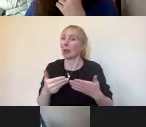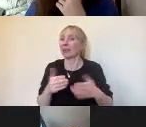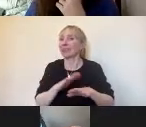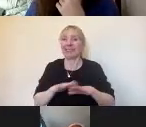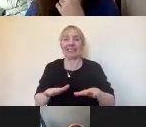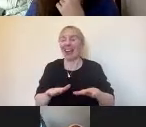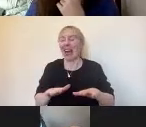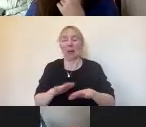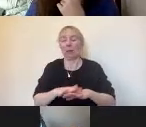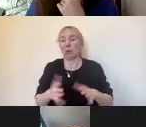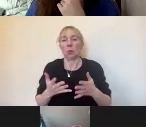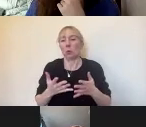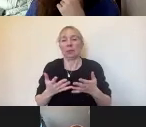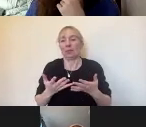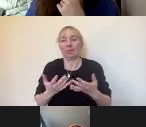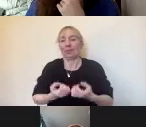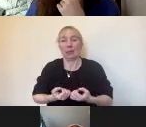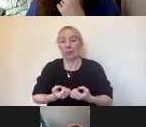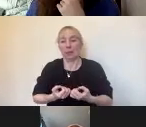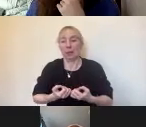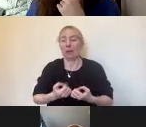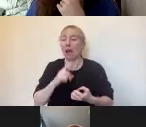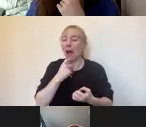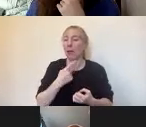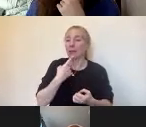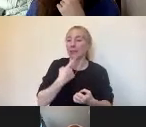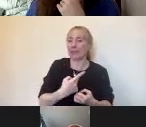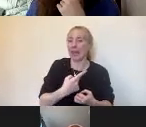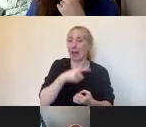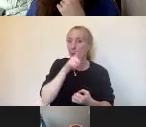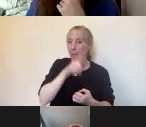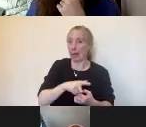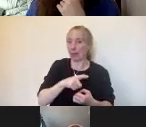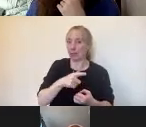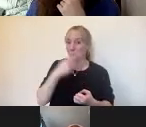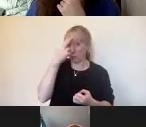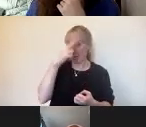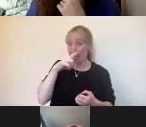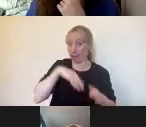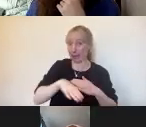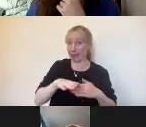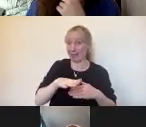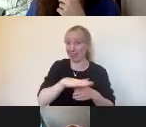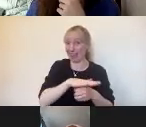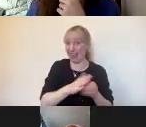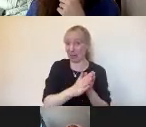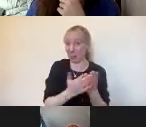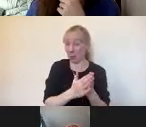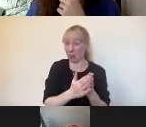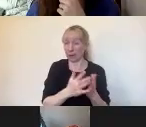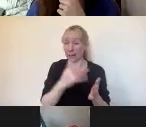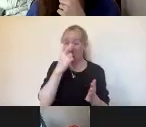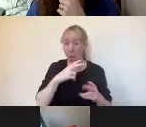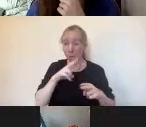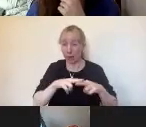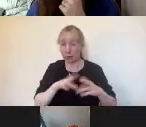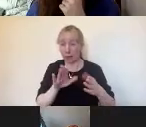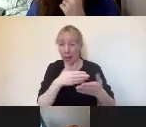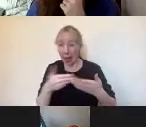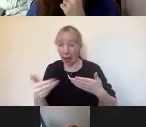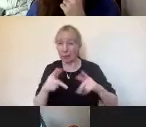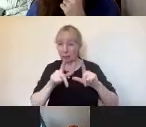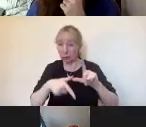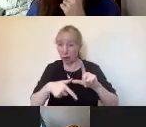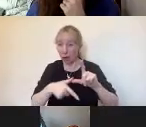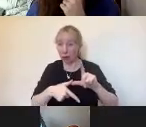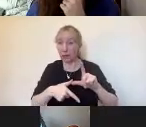will be describing how the patients were referred to in their casebooks, and these do use outdated language and terminology. The talk does